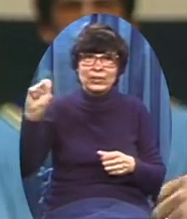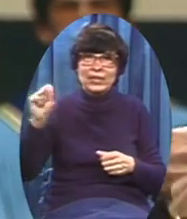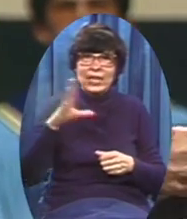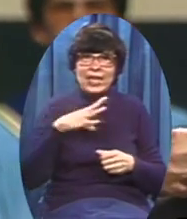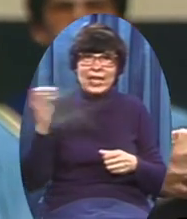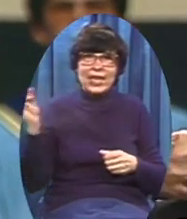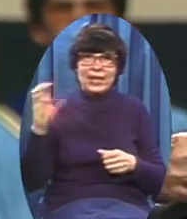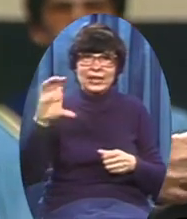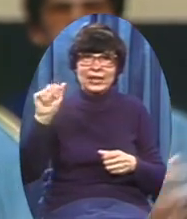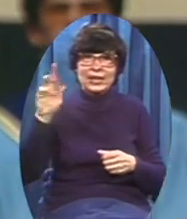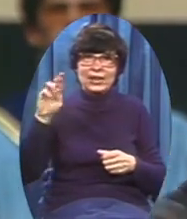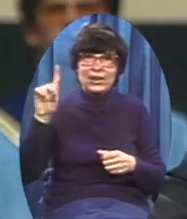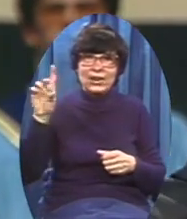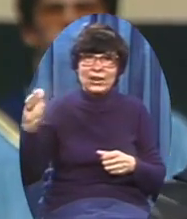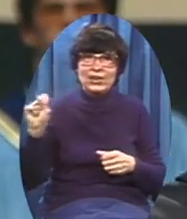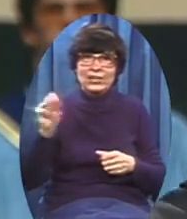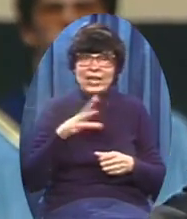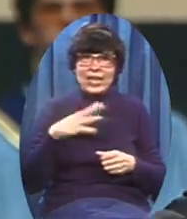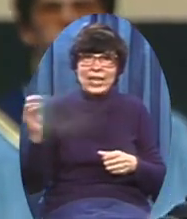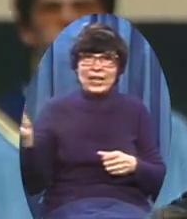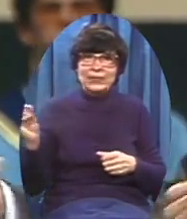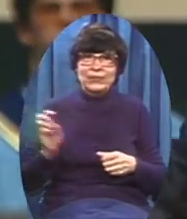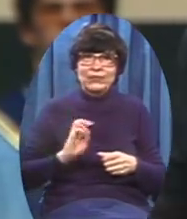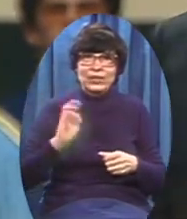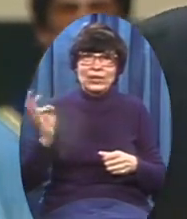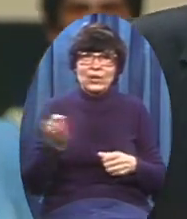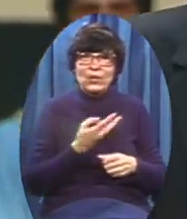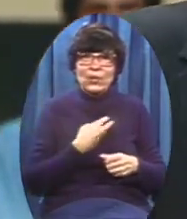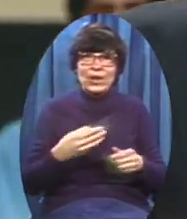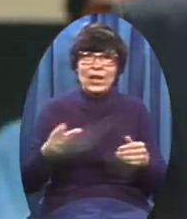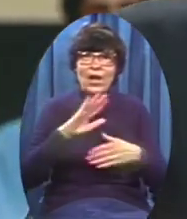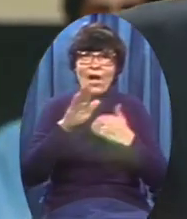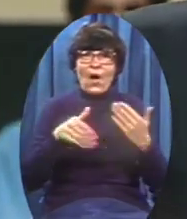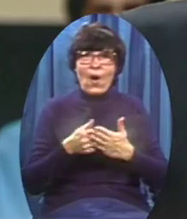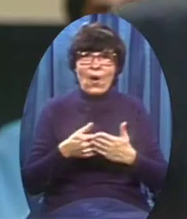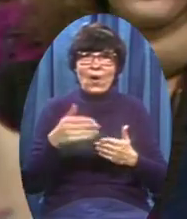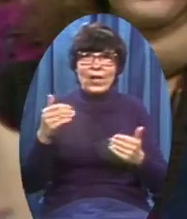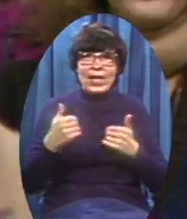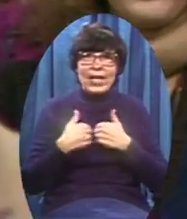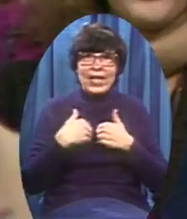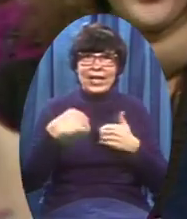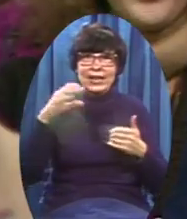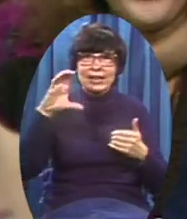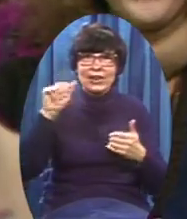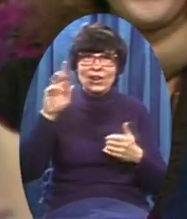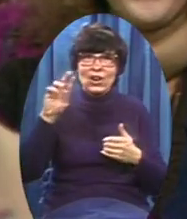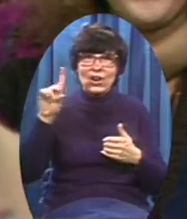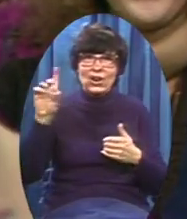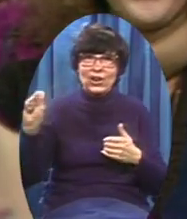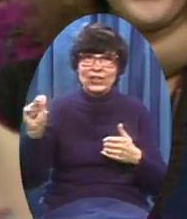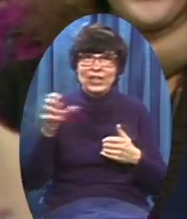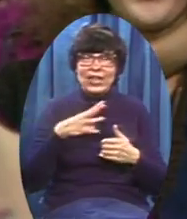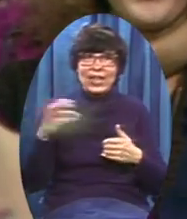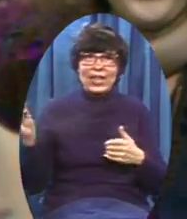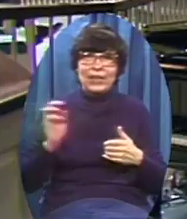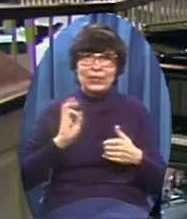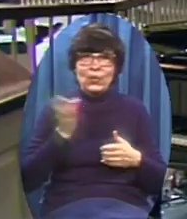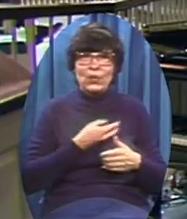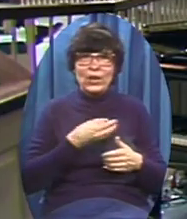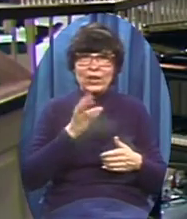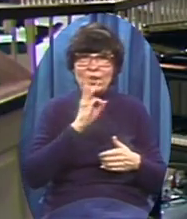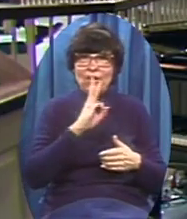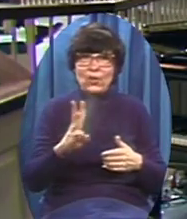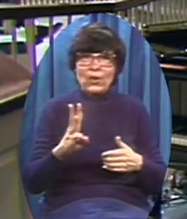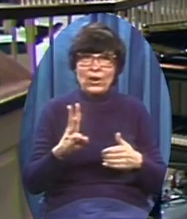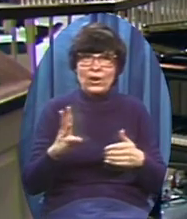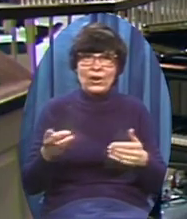So I got me a deck. Little Ann already had her deck. I got the preacher a deck, but he wouldn't take them. And so we sat down on the settee, and we were spreading